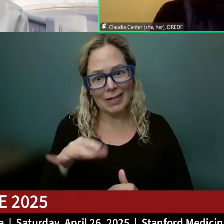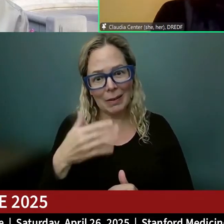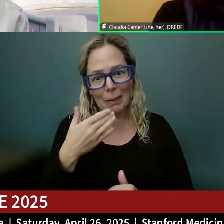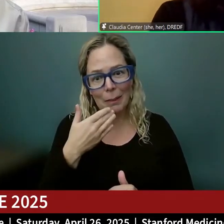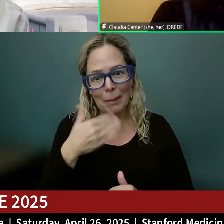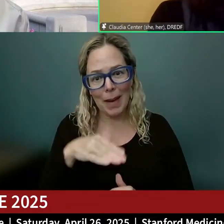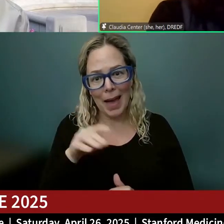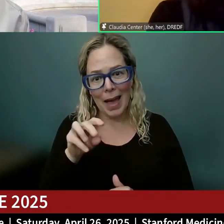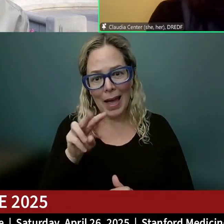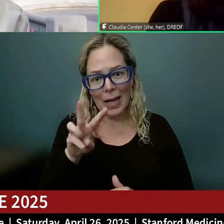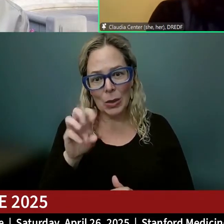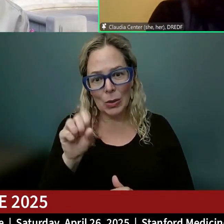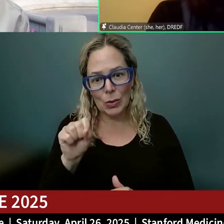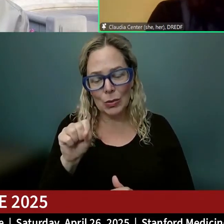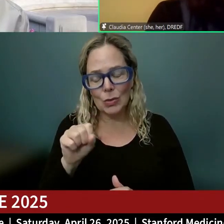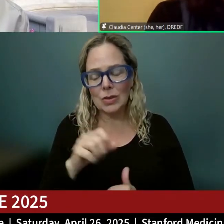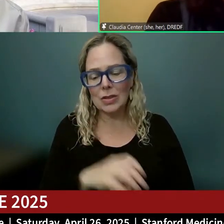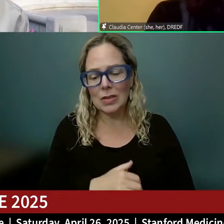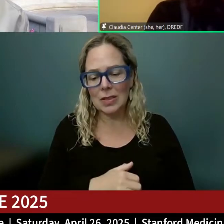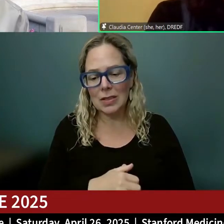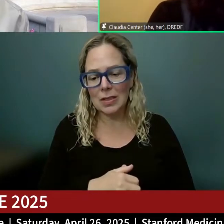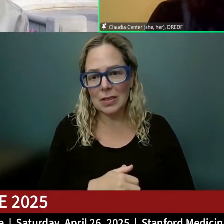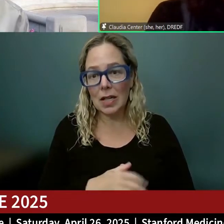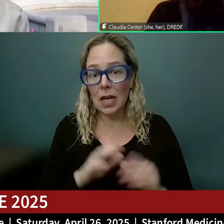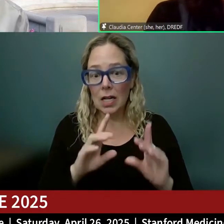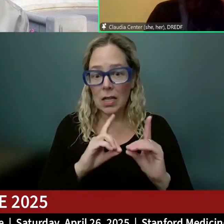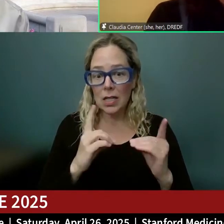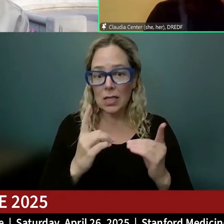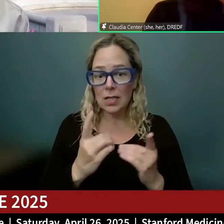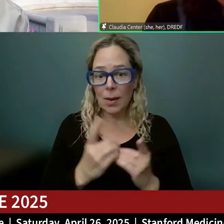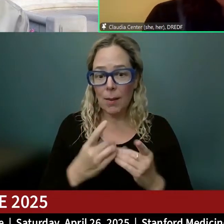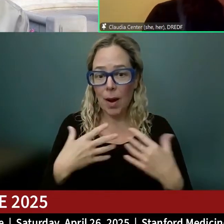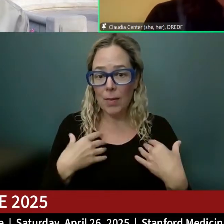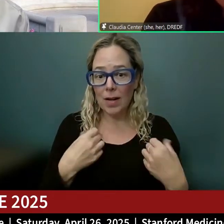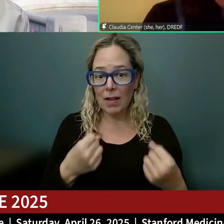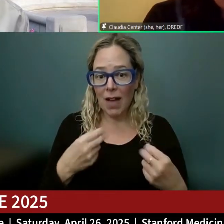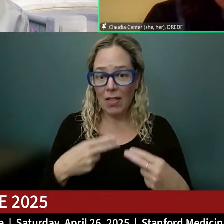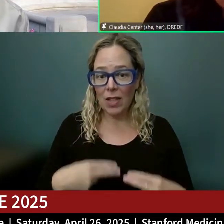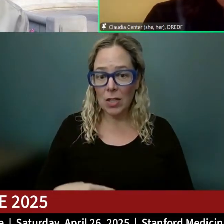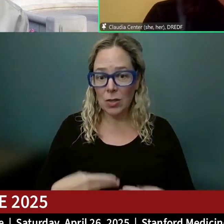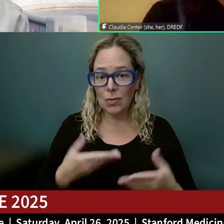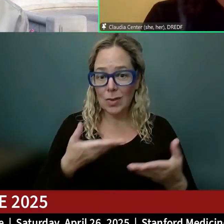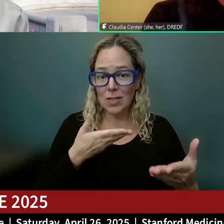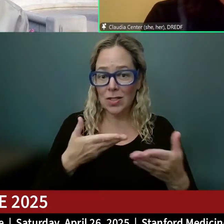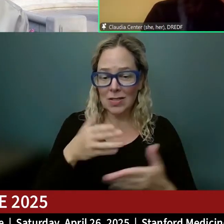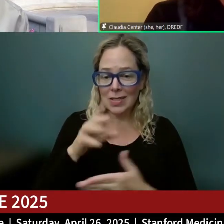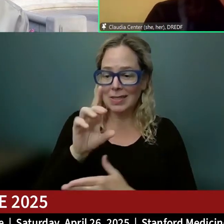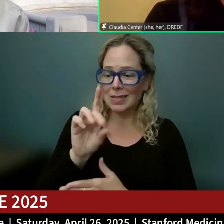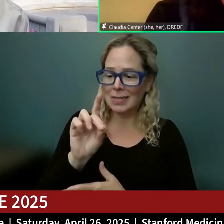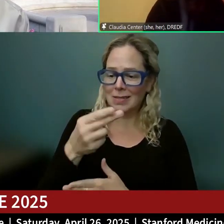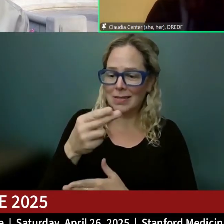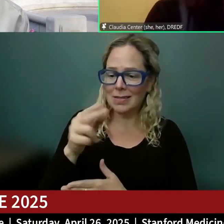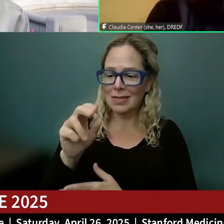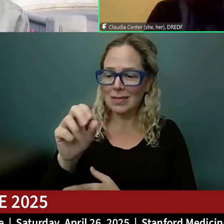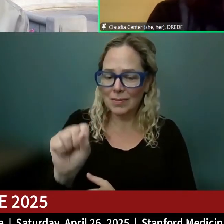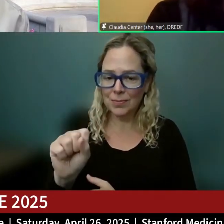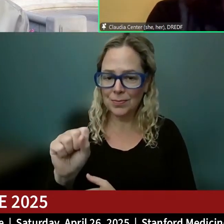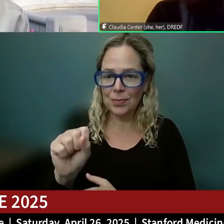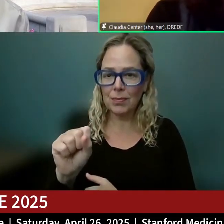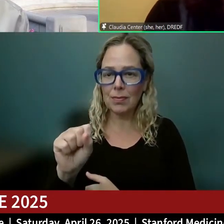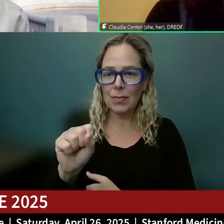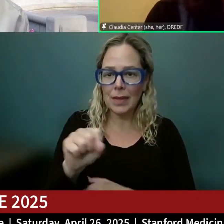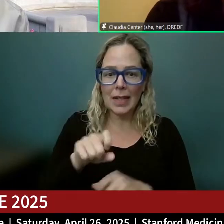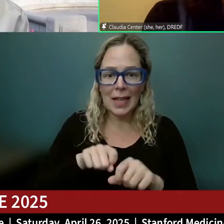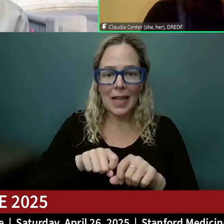that the Department of Health and Human Services issued a clarification